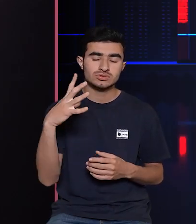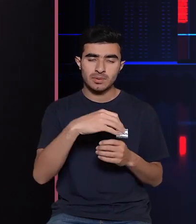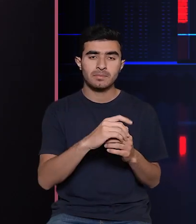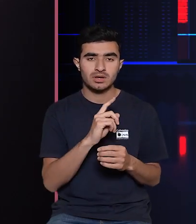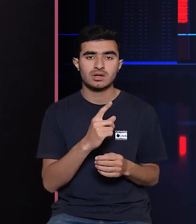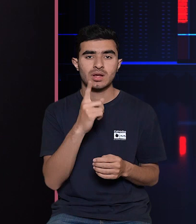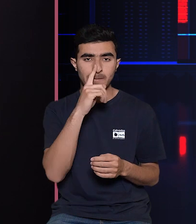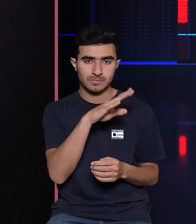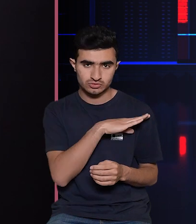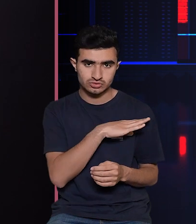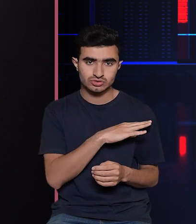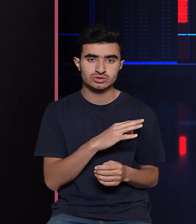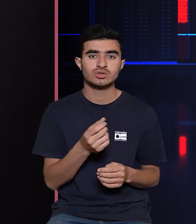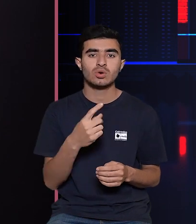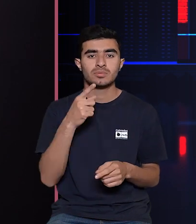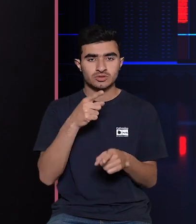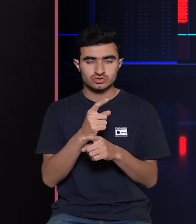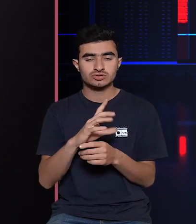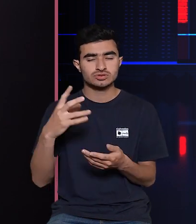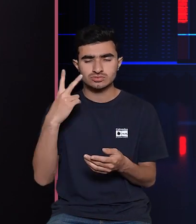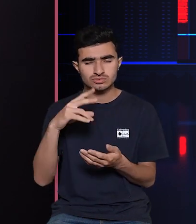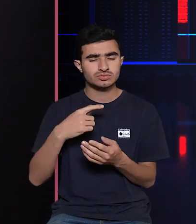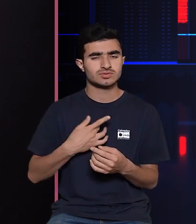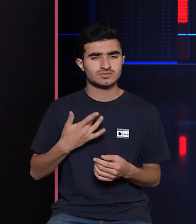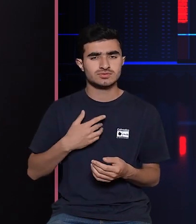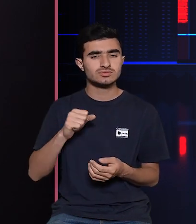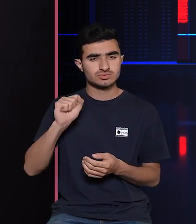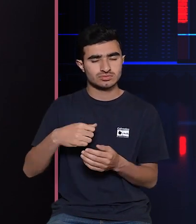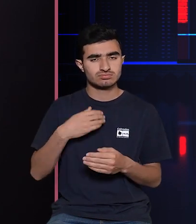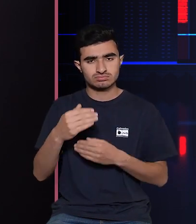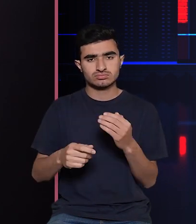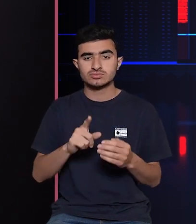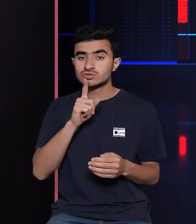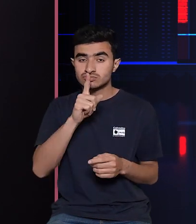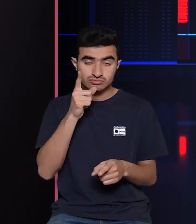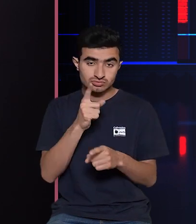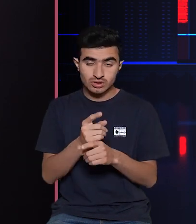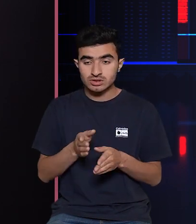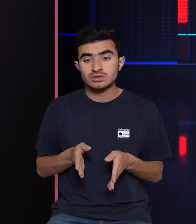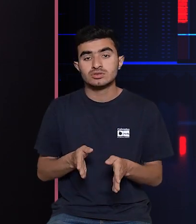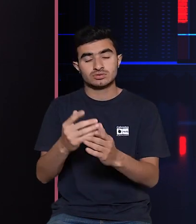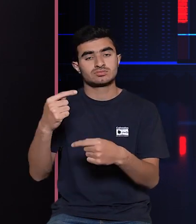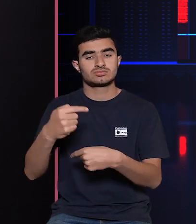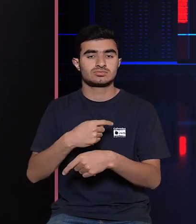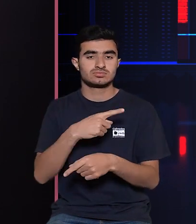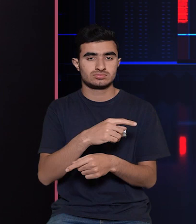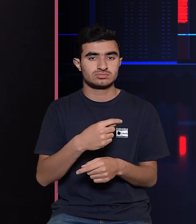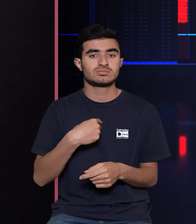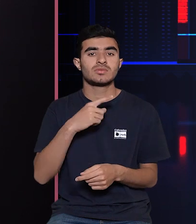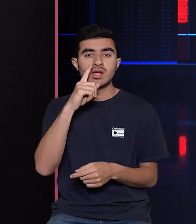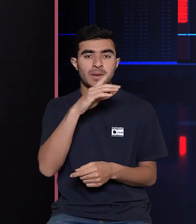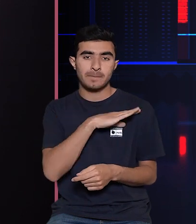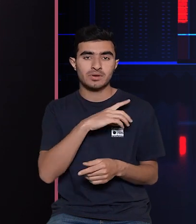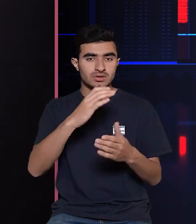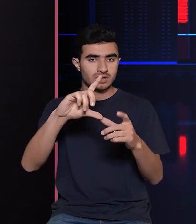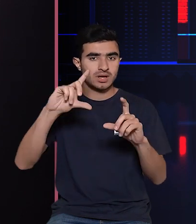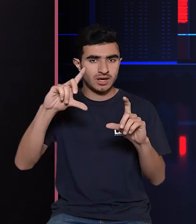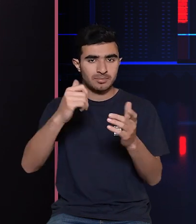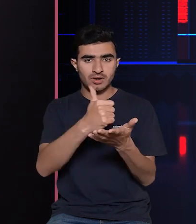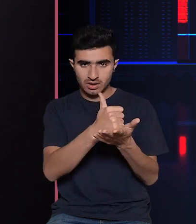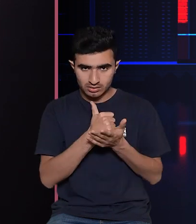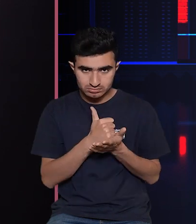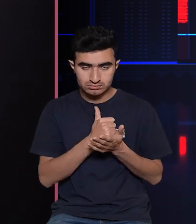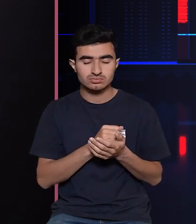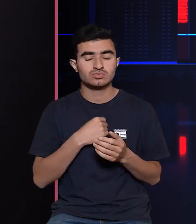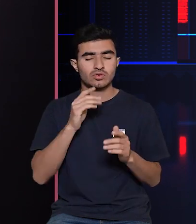my mother, my sister, and my teachers, they have been a source of inspiration to me looking forward into the right direction. My